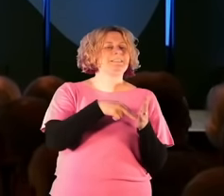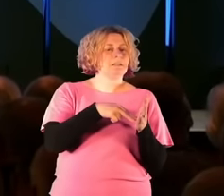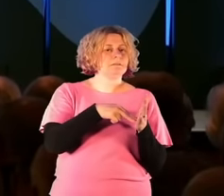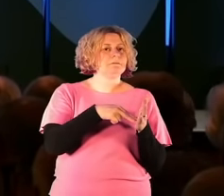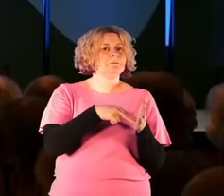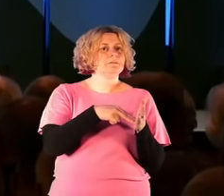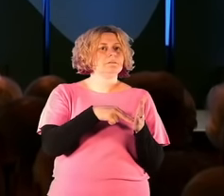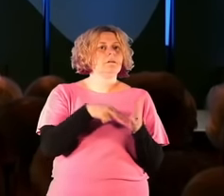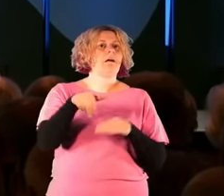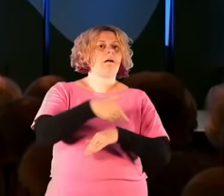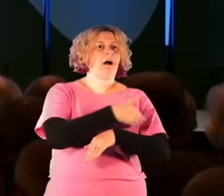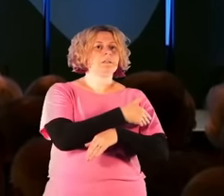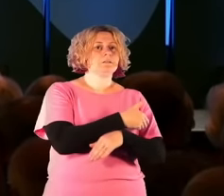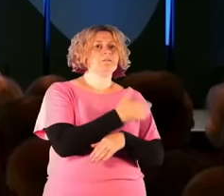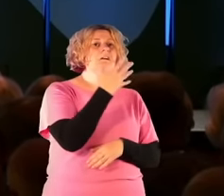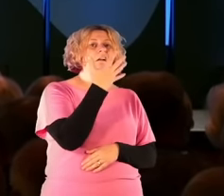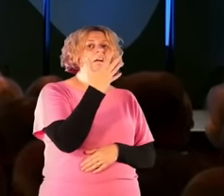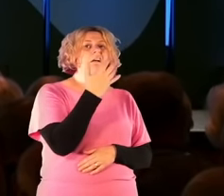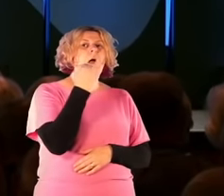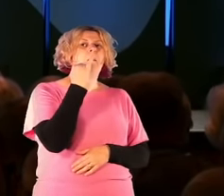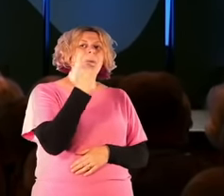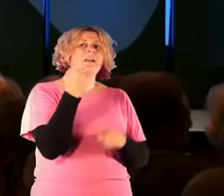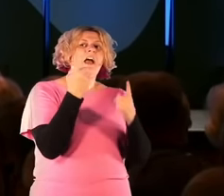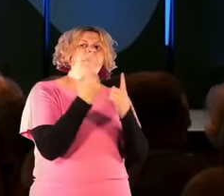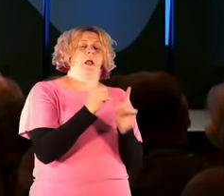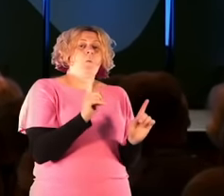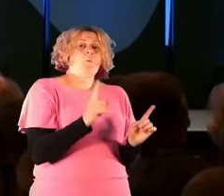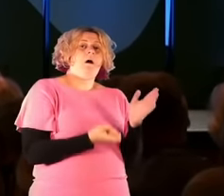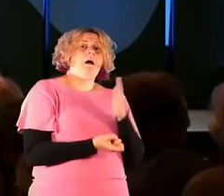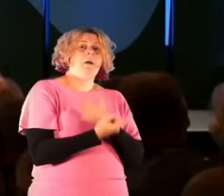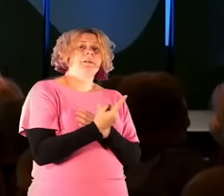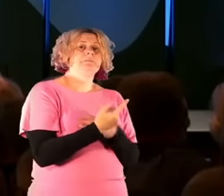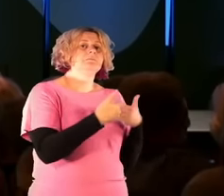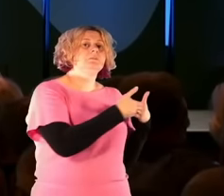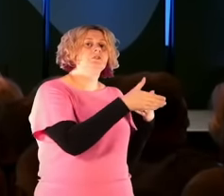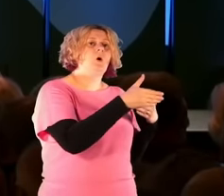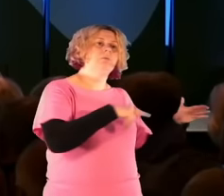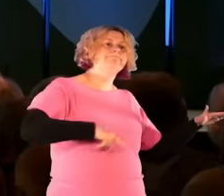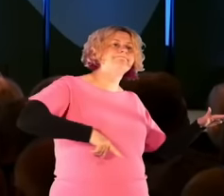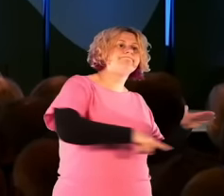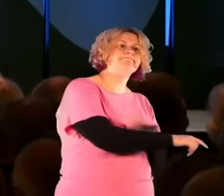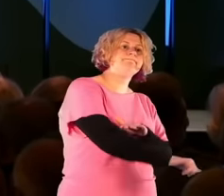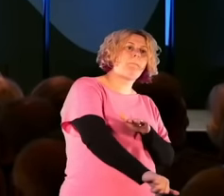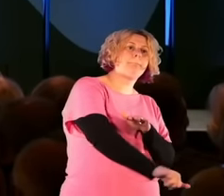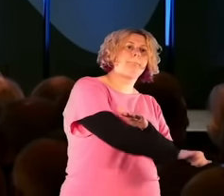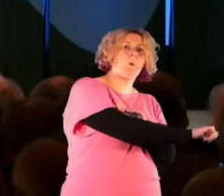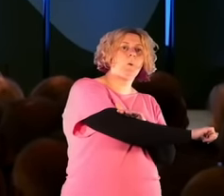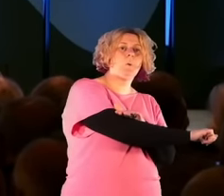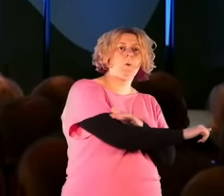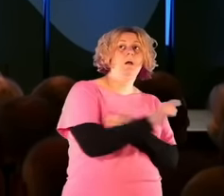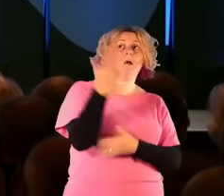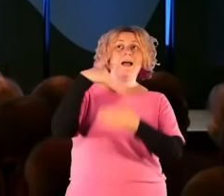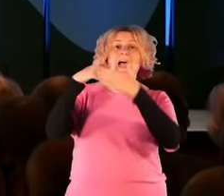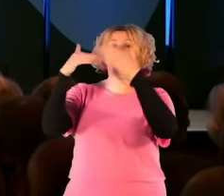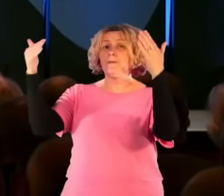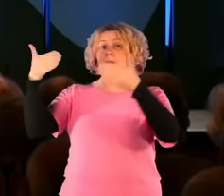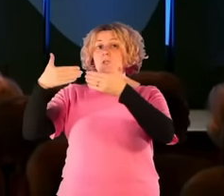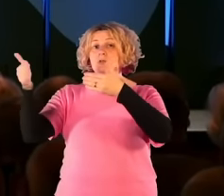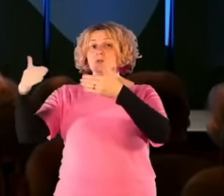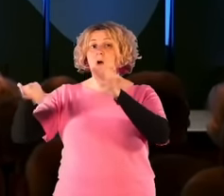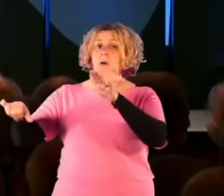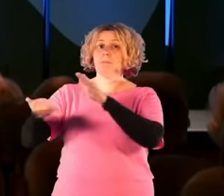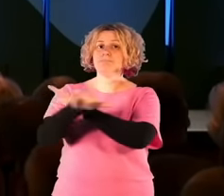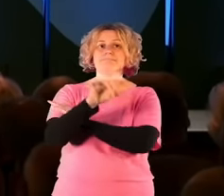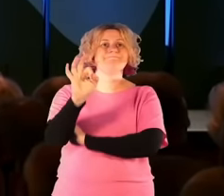heaven. We're secure forever and ever. We're in his presence forever. He shelters us forever, never to